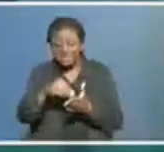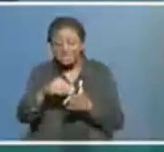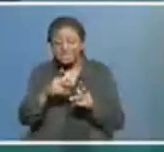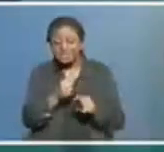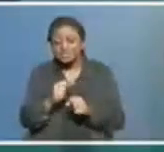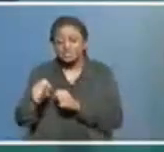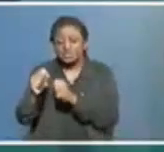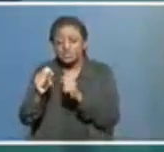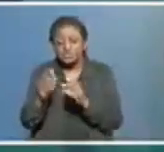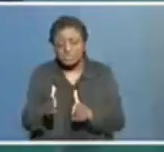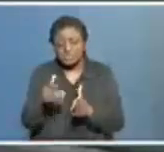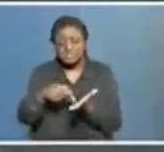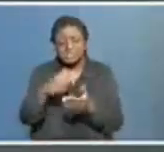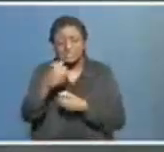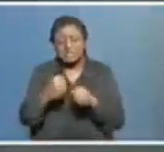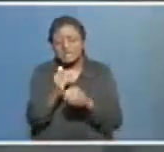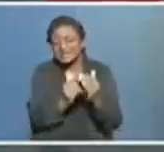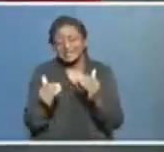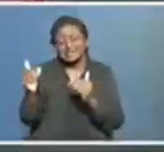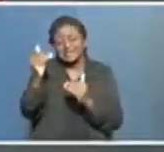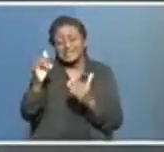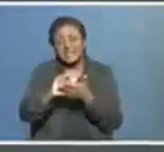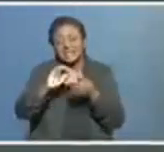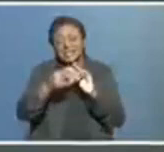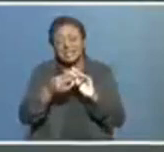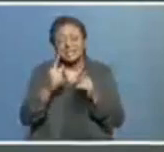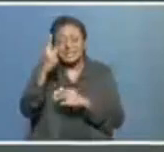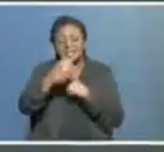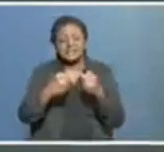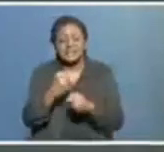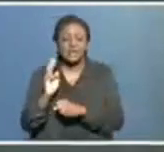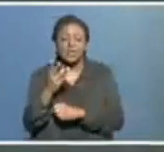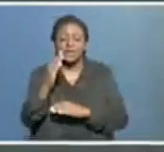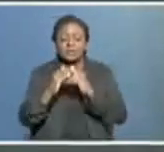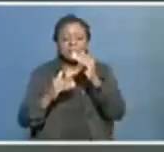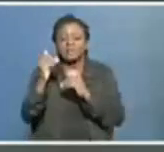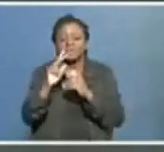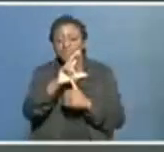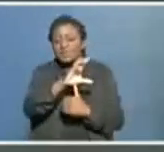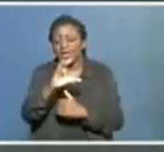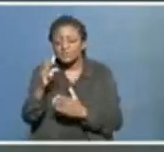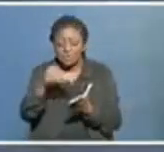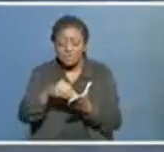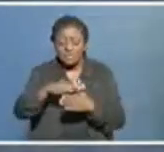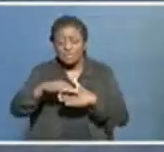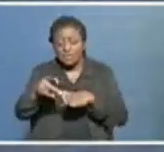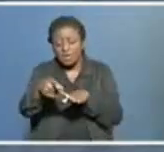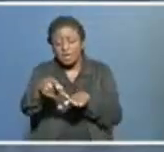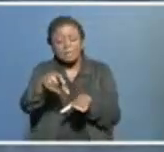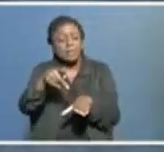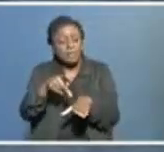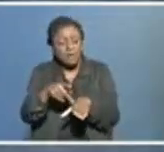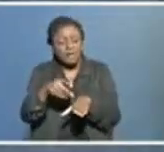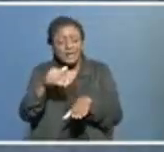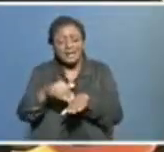that number next year. As you know, we're building a $300 million port at the Nassau Cruise Port, and